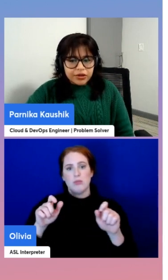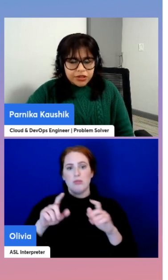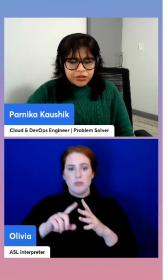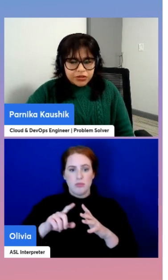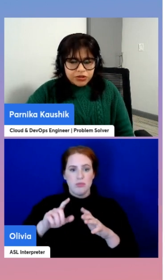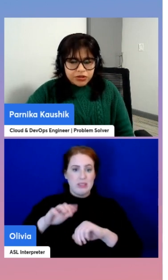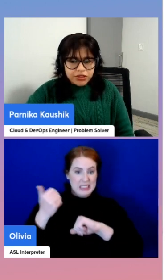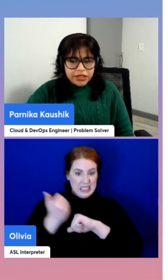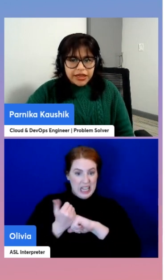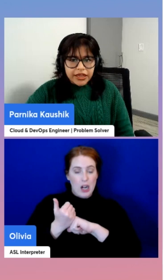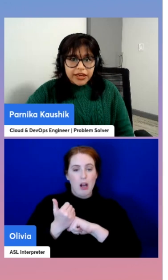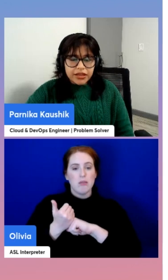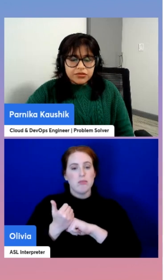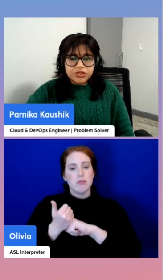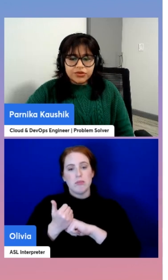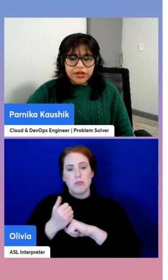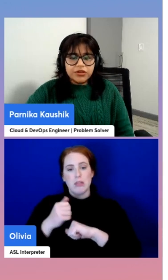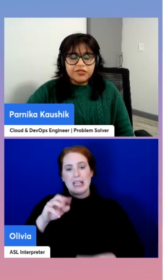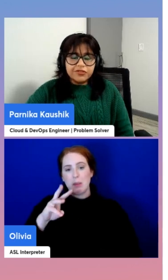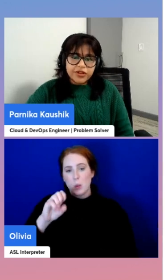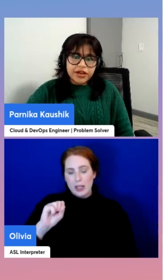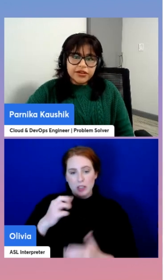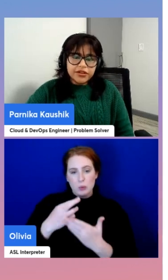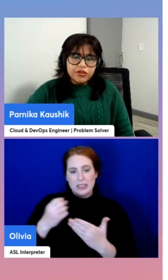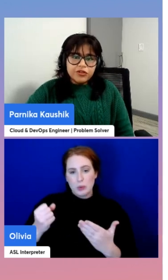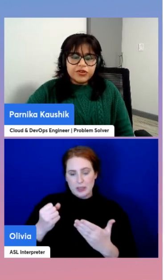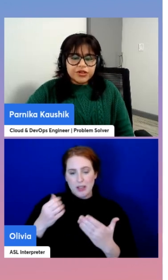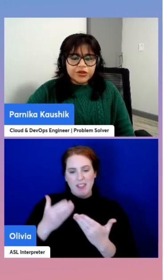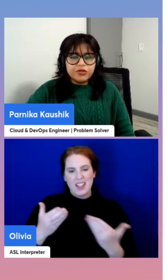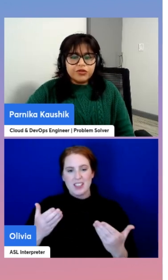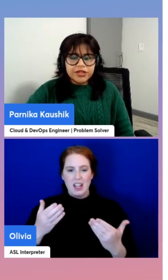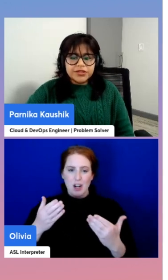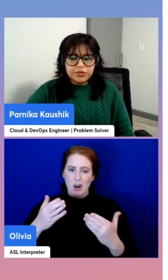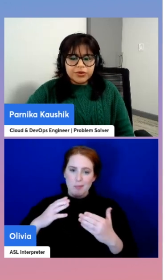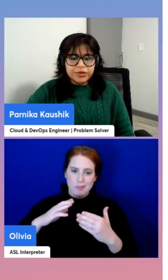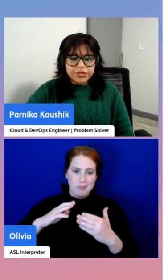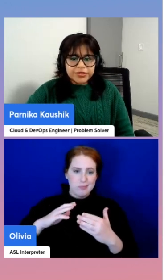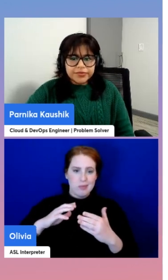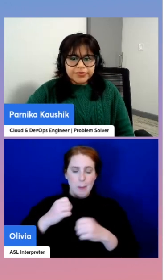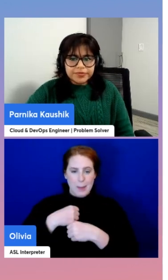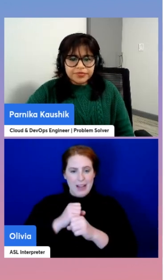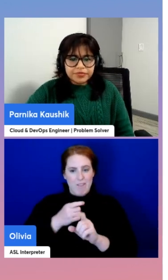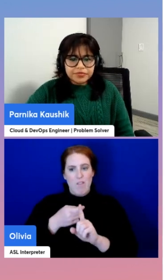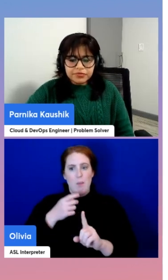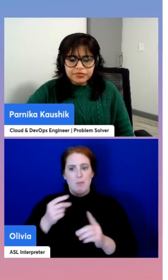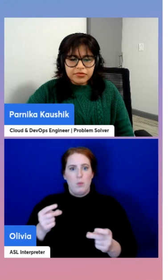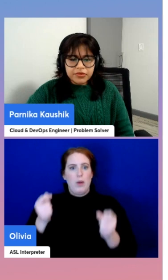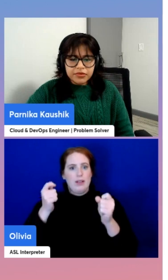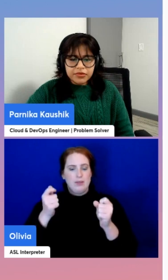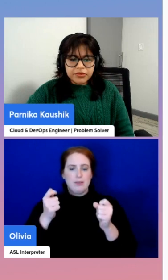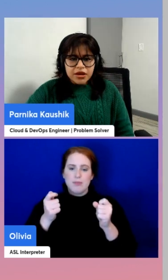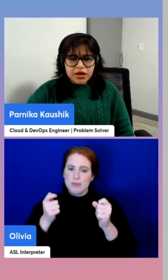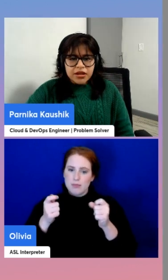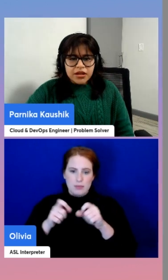are dynamic credentials, aka those generated on the fly for your Terraform-based deployments.